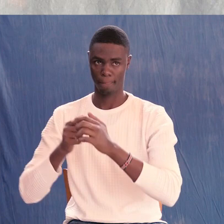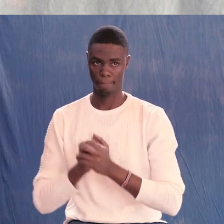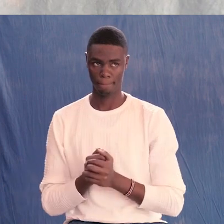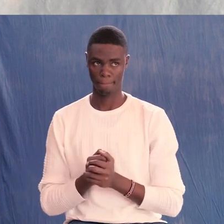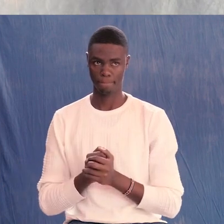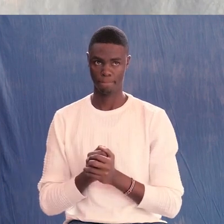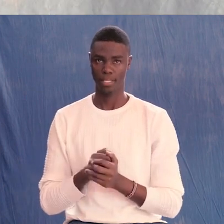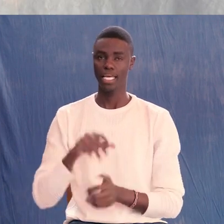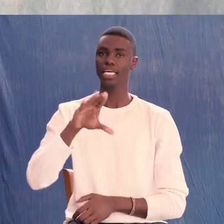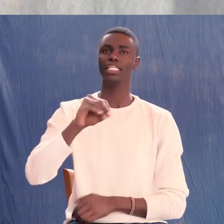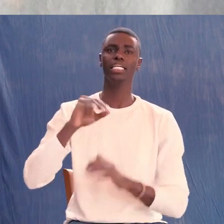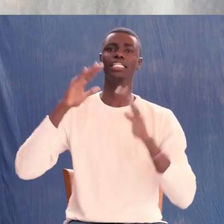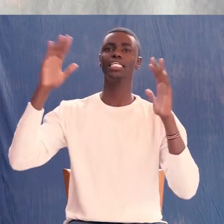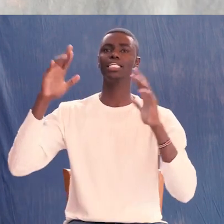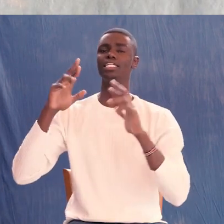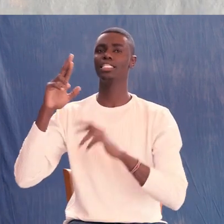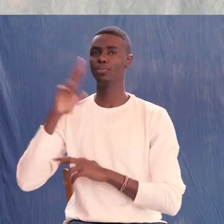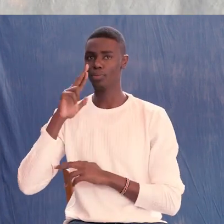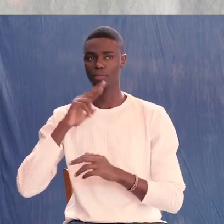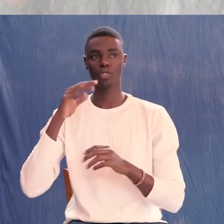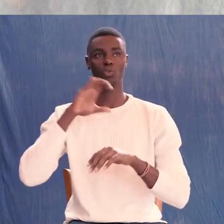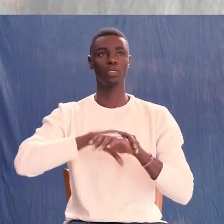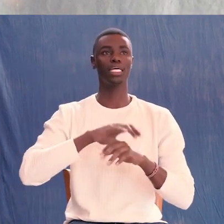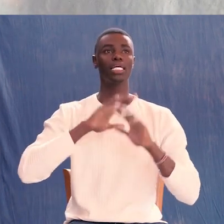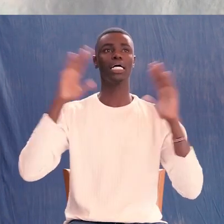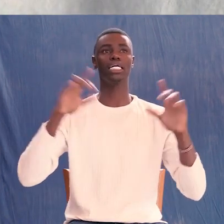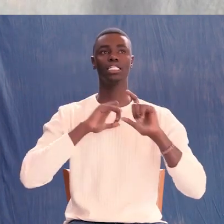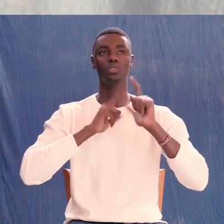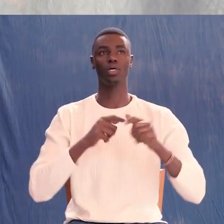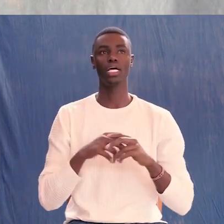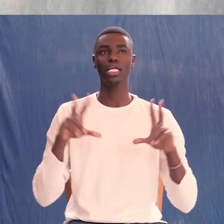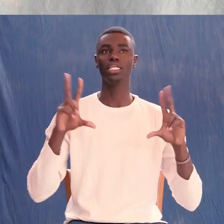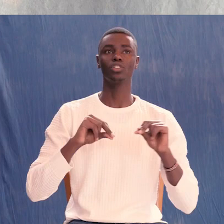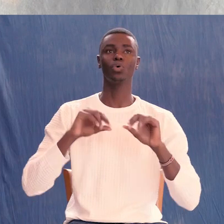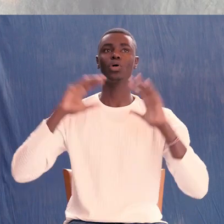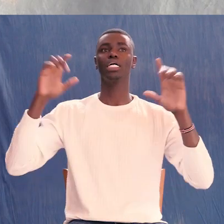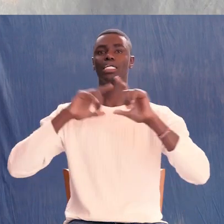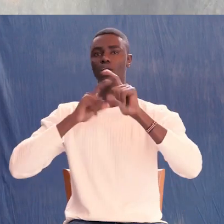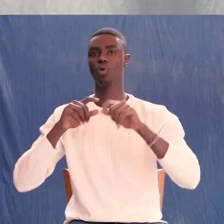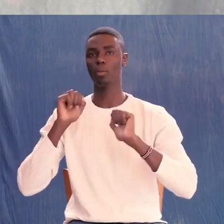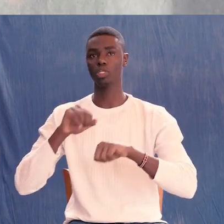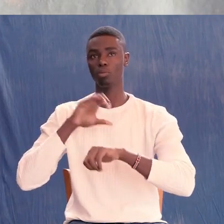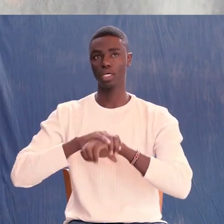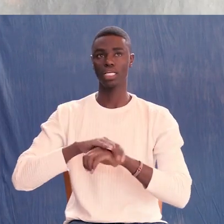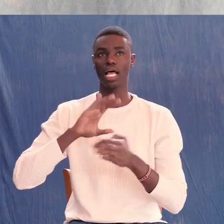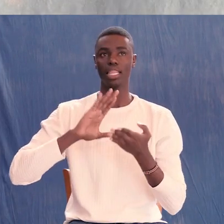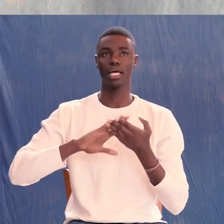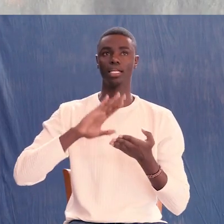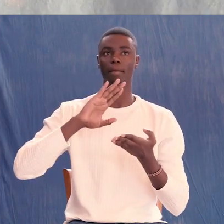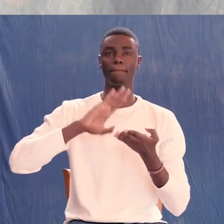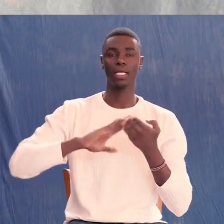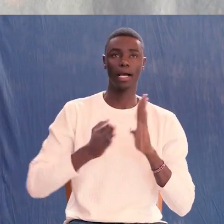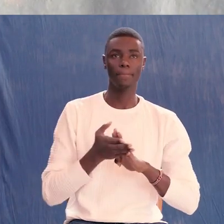it takes great risk to get great reward. And there's no greater reward that you can get than being fully known